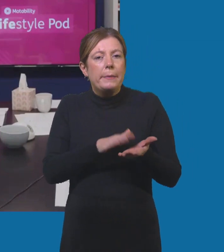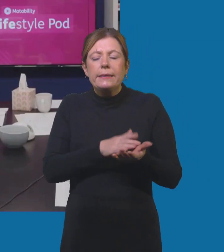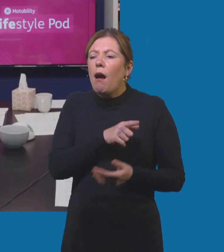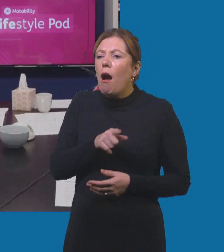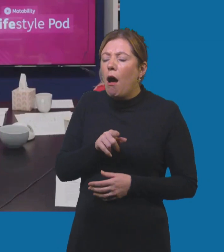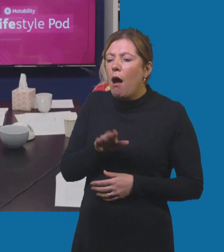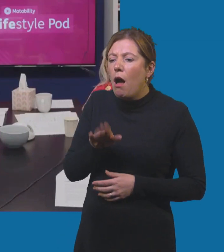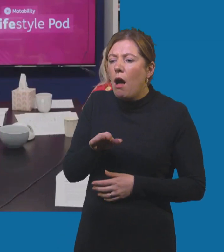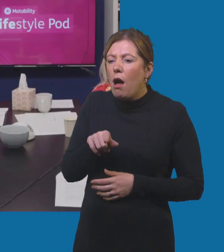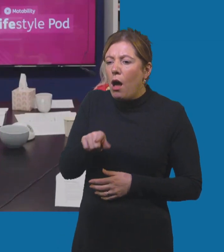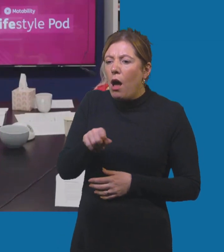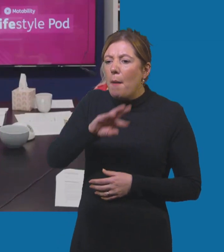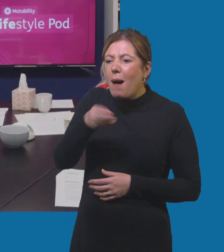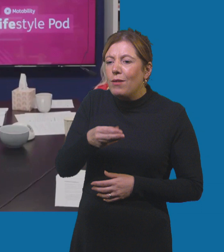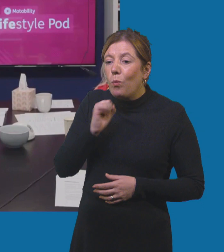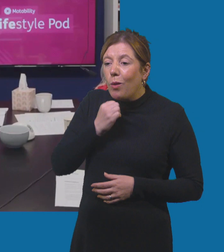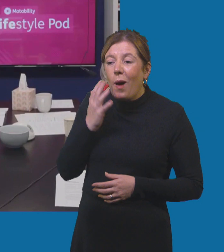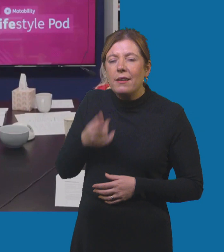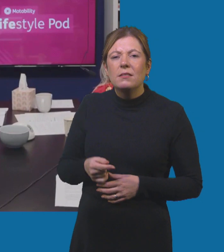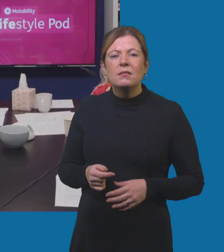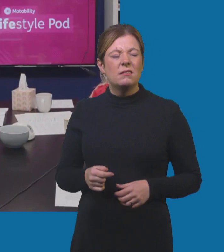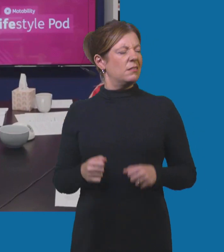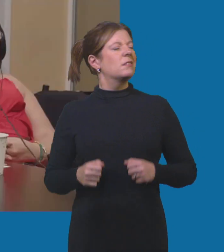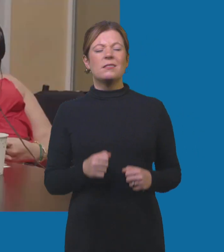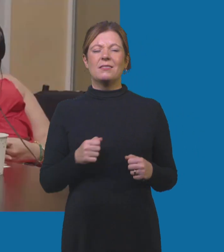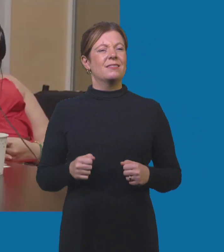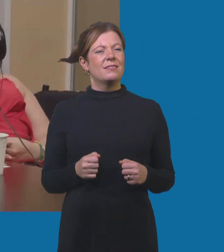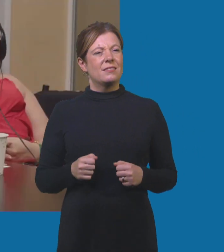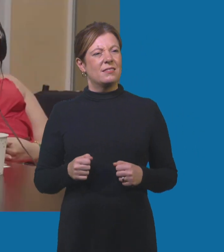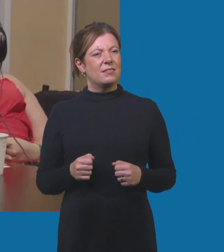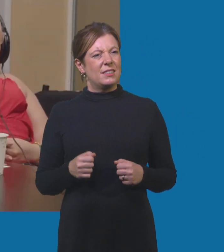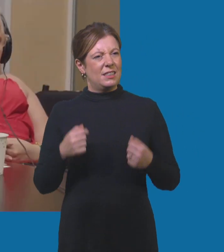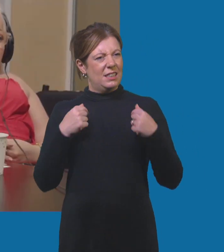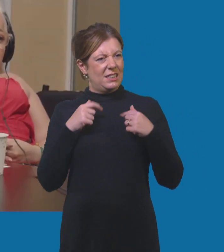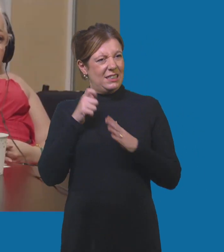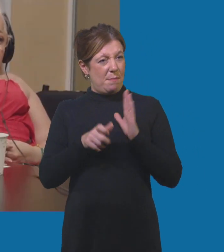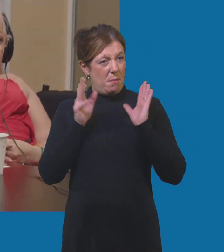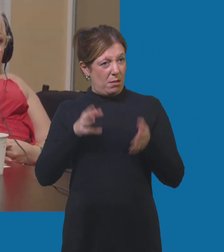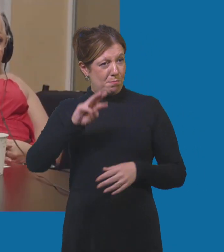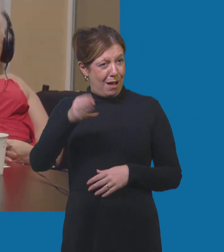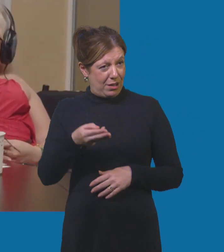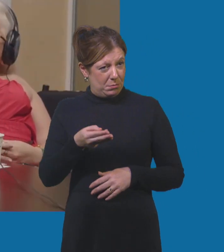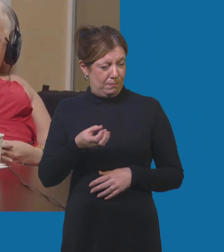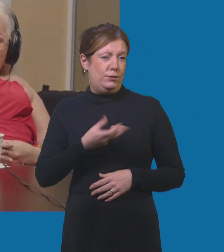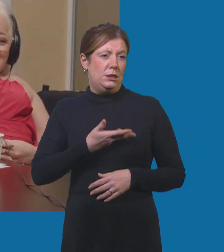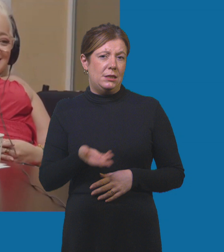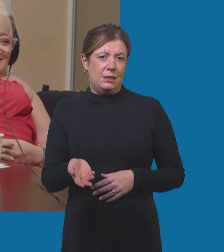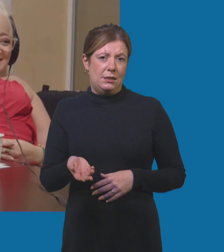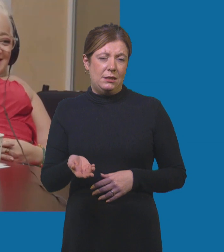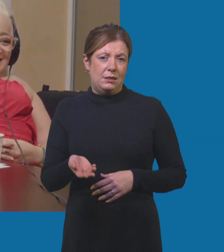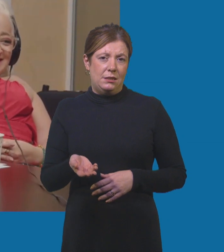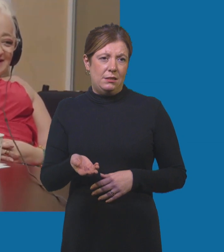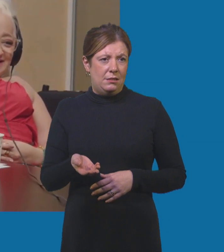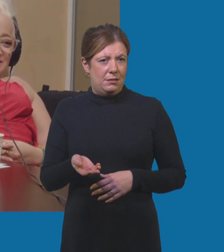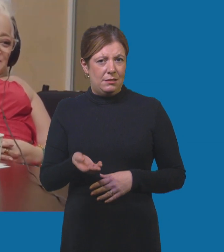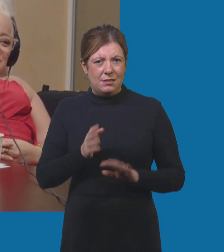say, so when are you training for the Paralympics? And I was like, is this a prerequisite of being disabled? Do we Paralympic